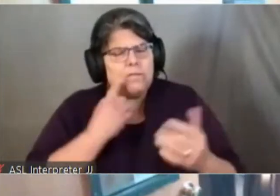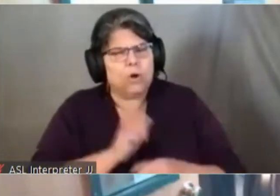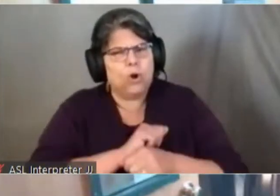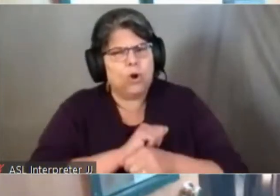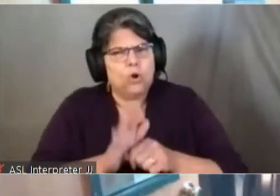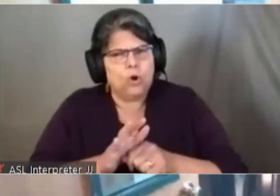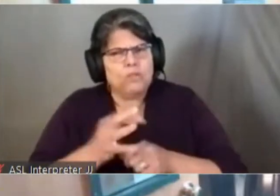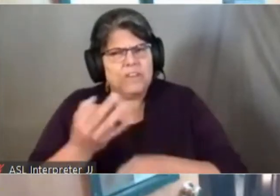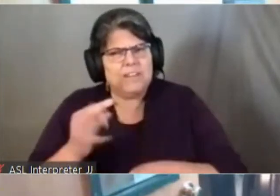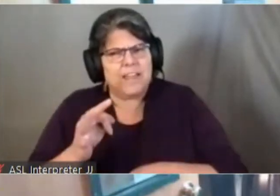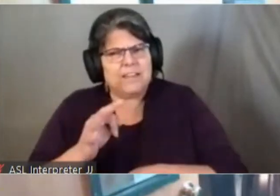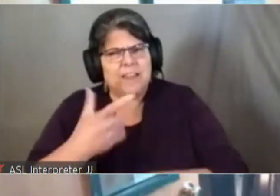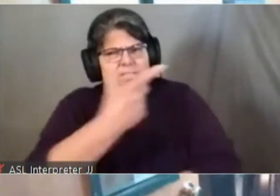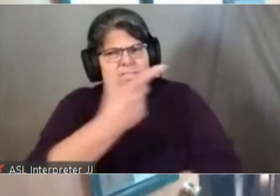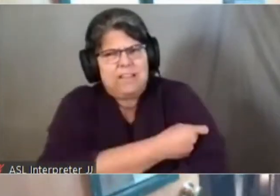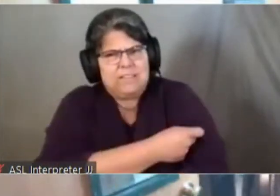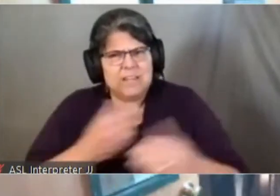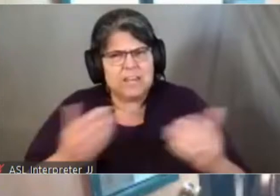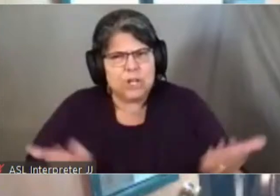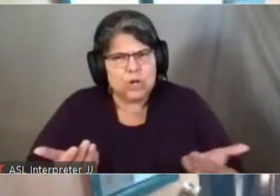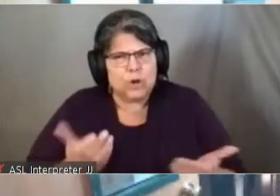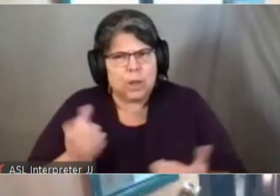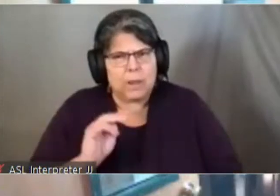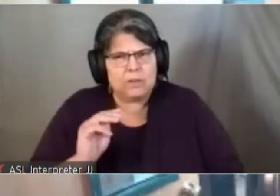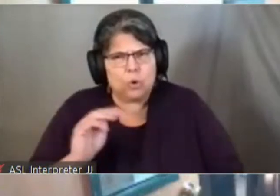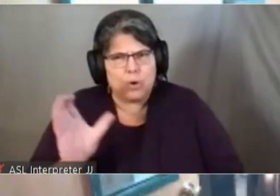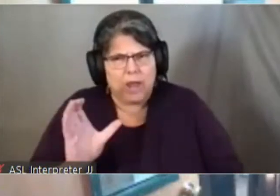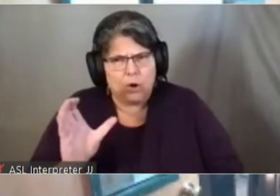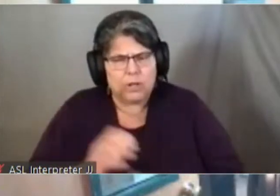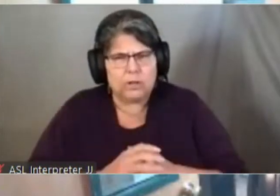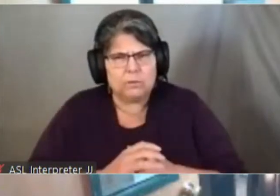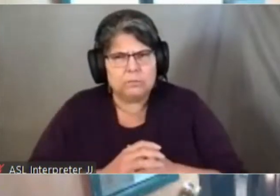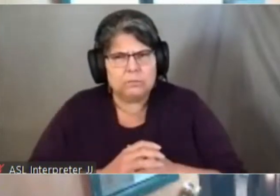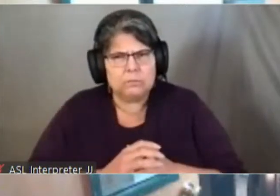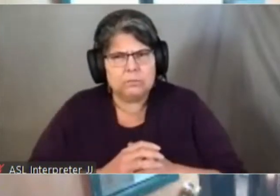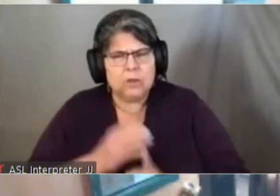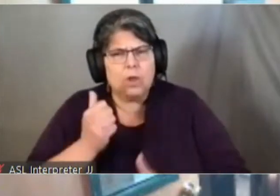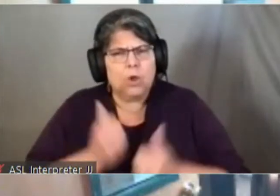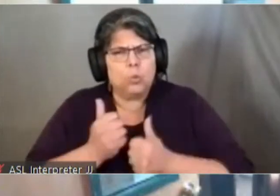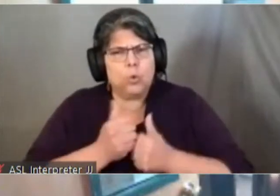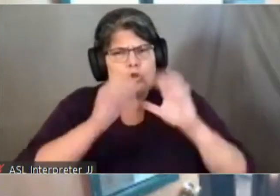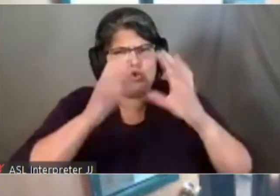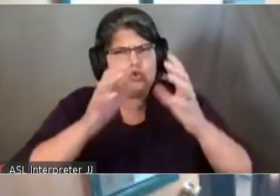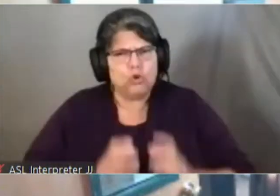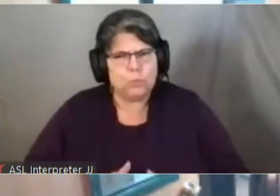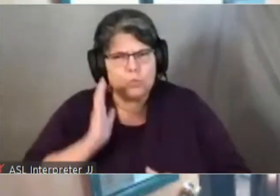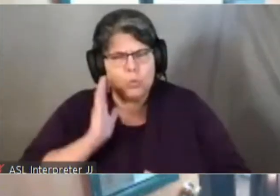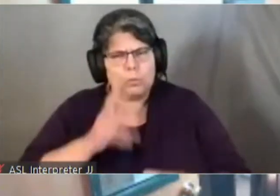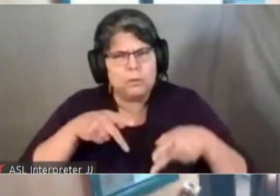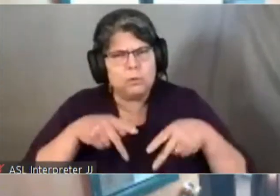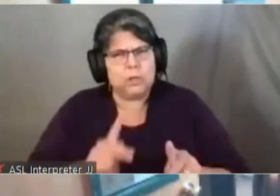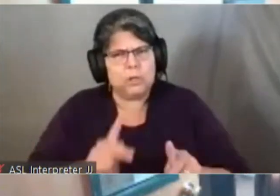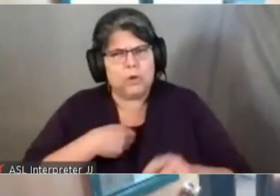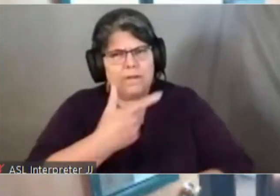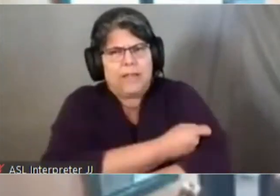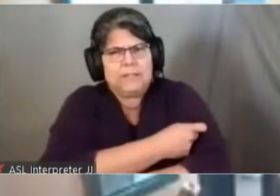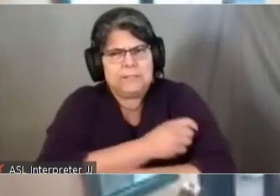COVID-19 vaccine in Mendocino County, and which tiers will be allotted vaccine next?